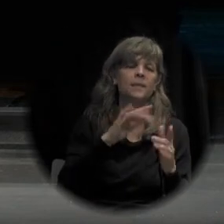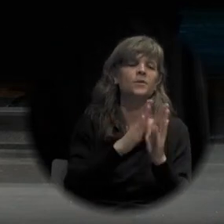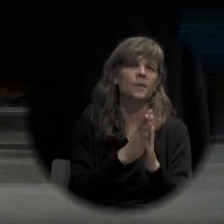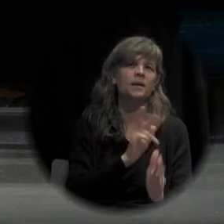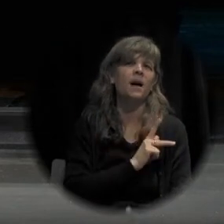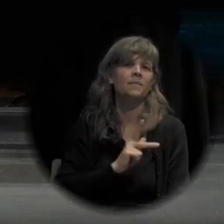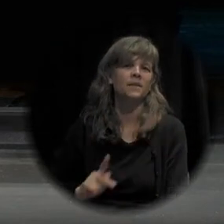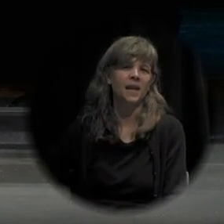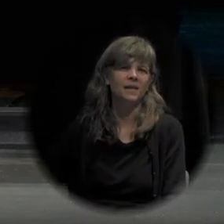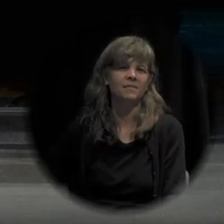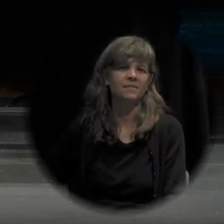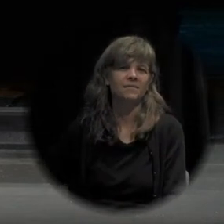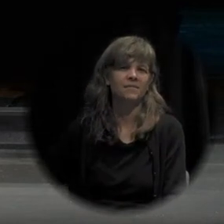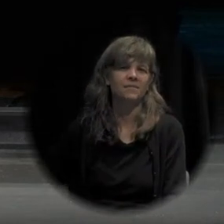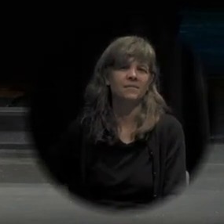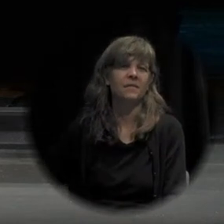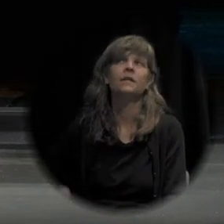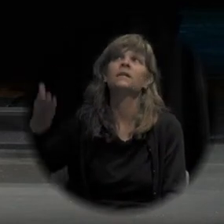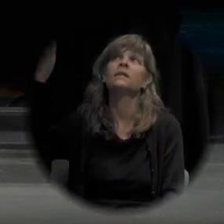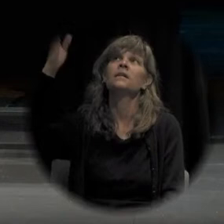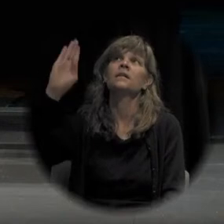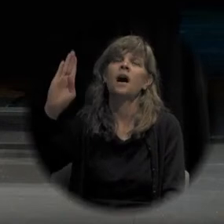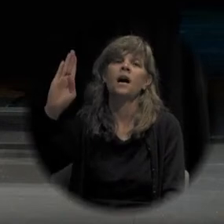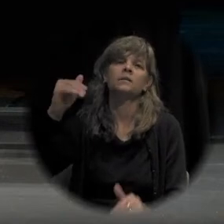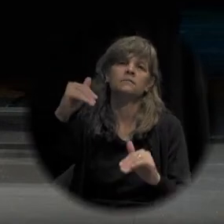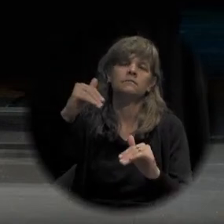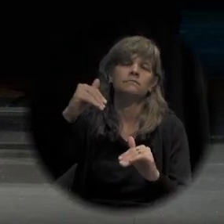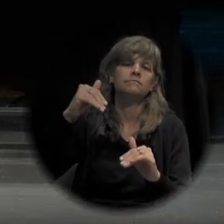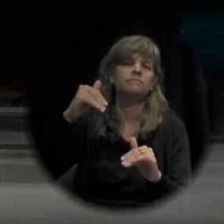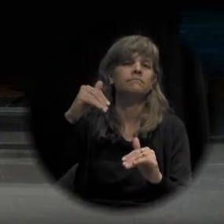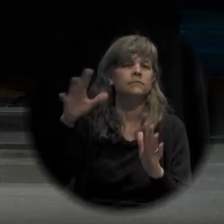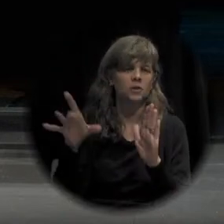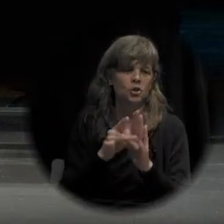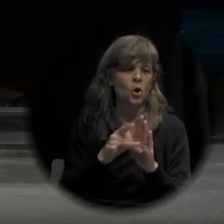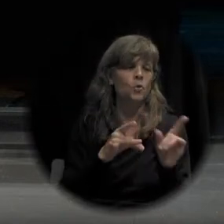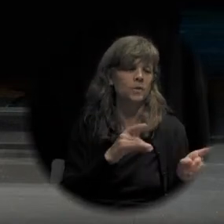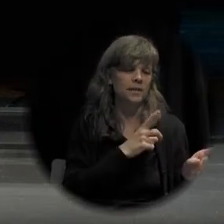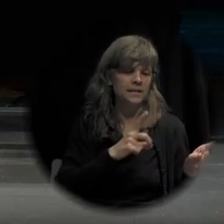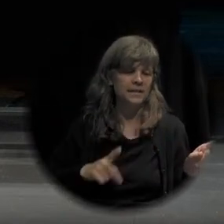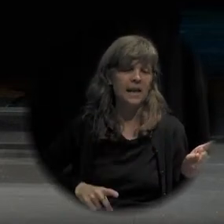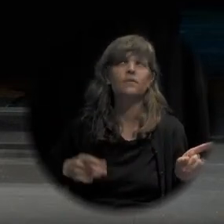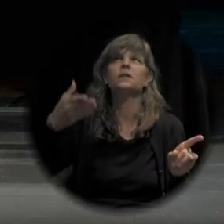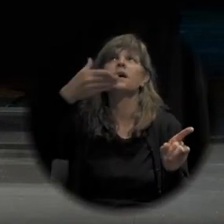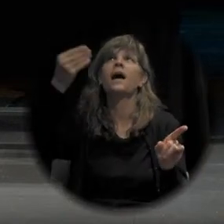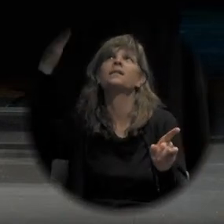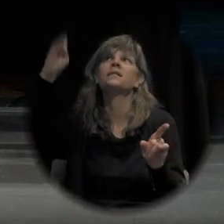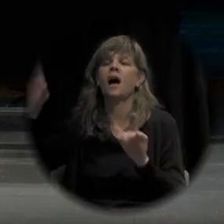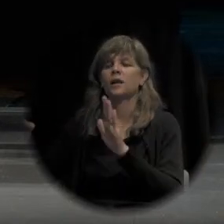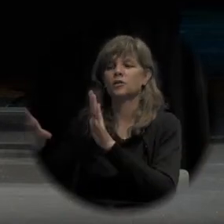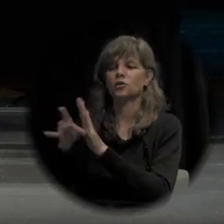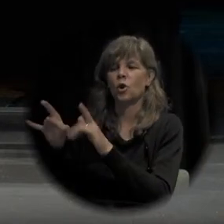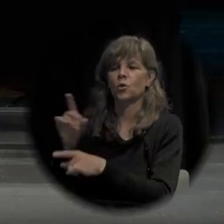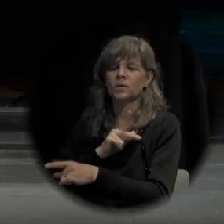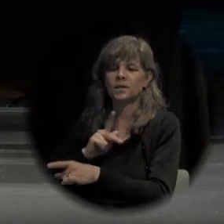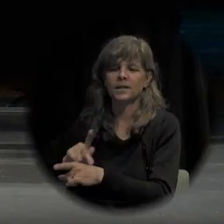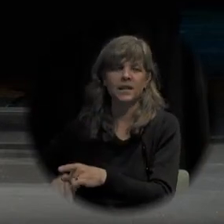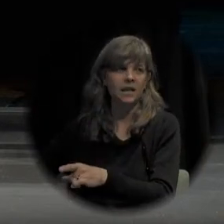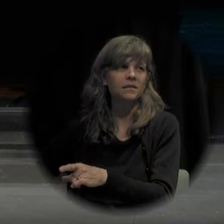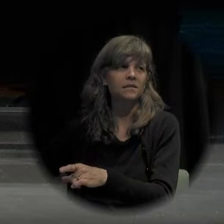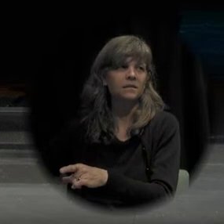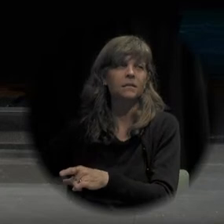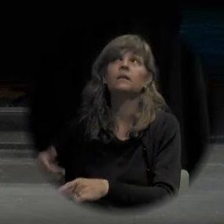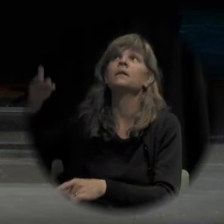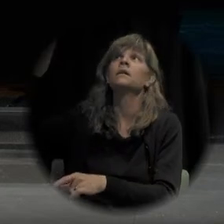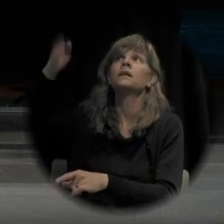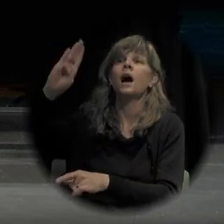is saying is, this is God's choice, and it's only God's to make. God put him in the position. Only God